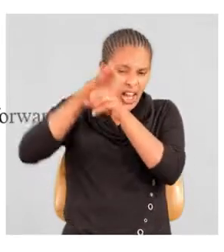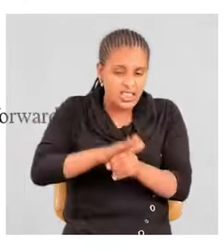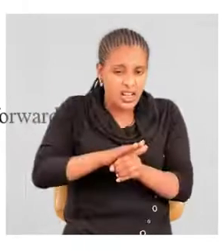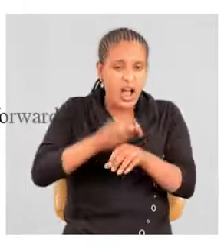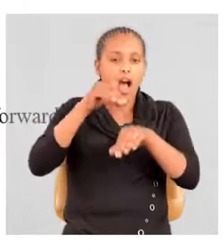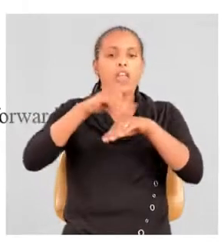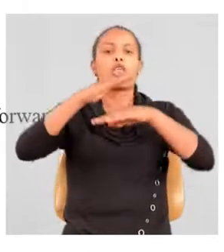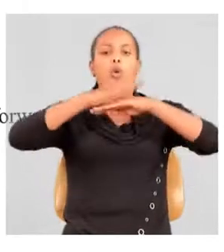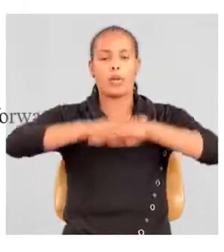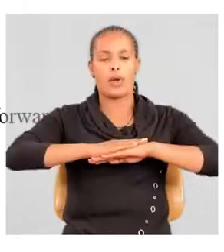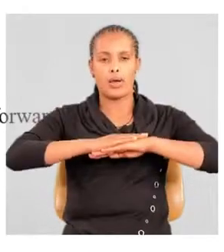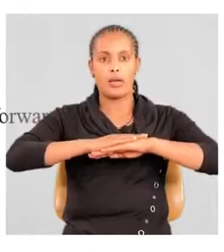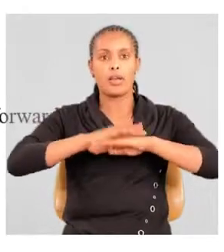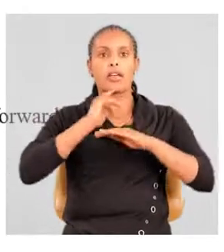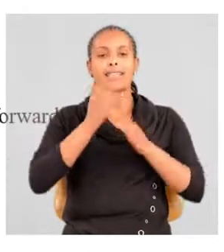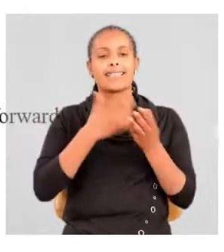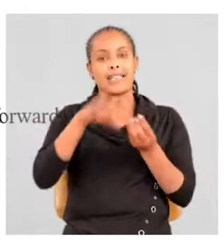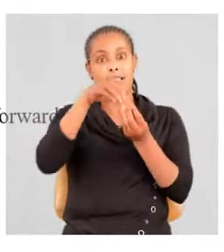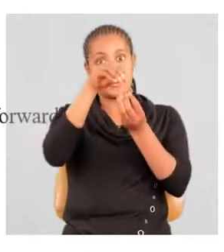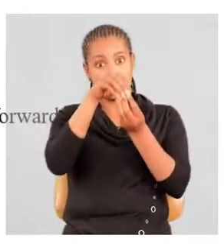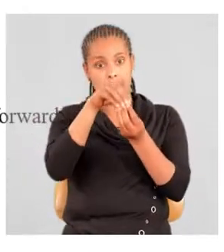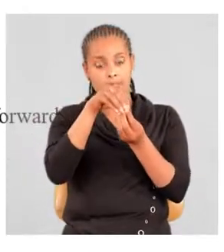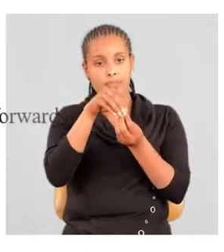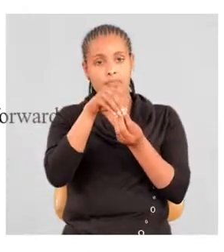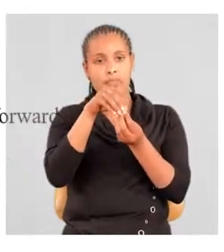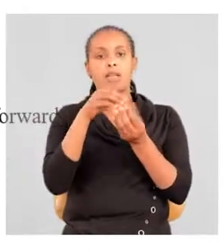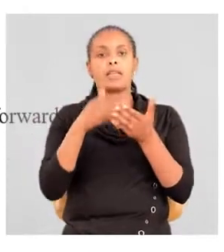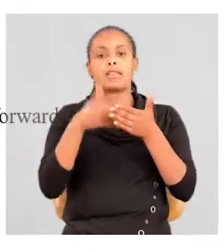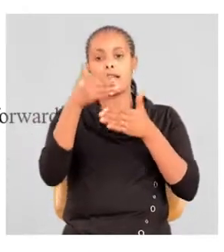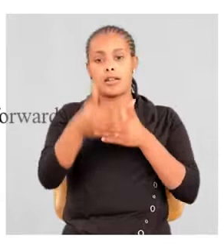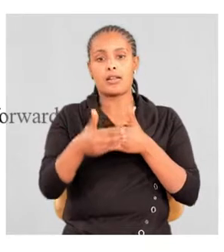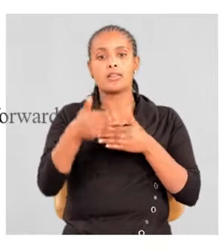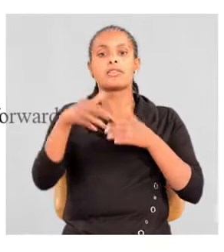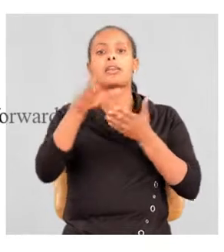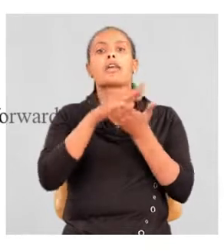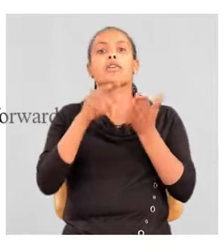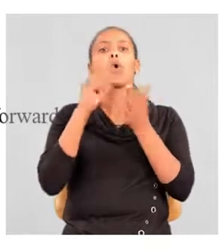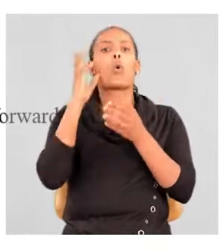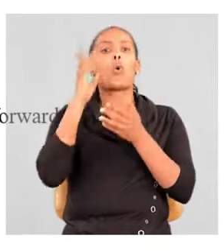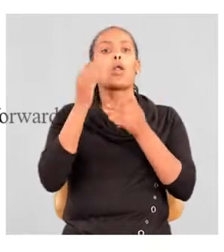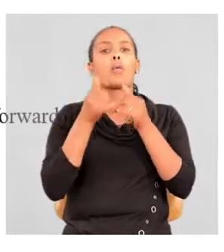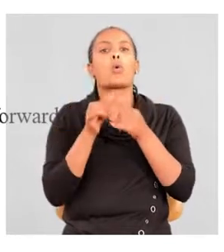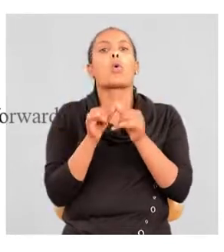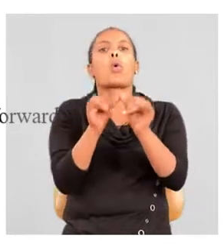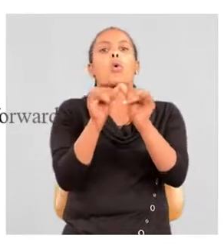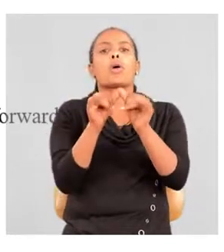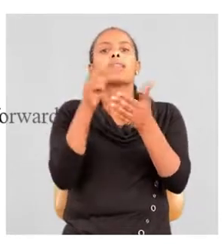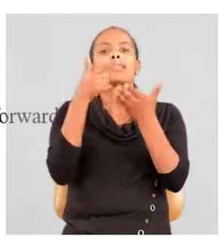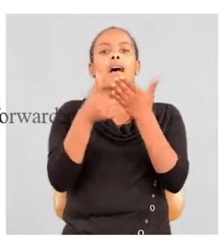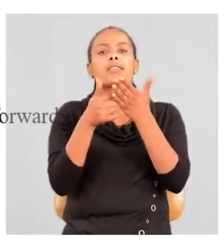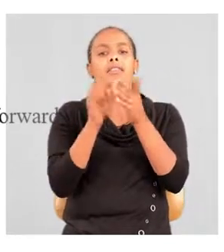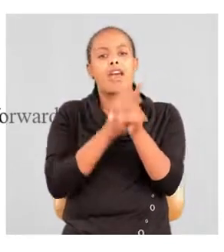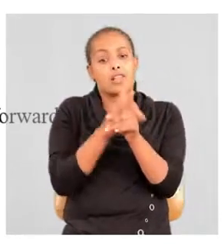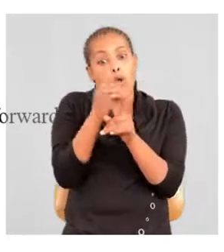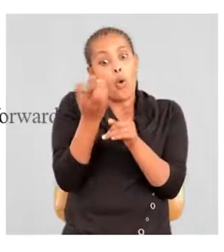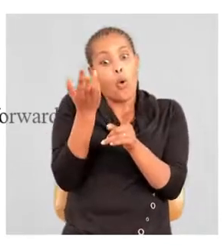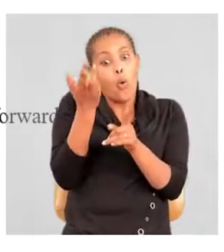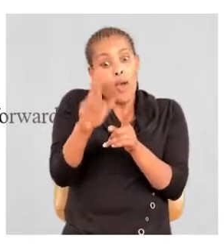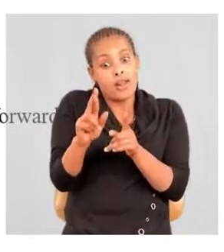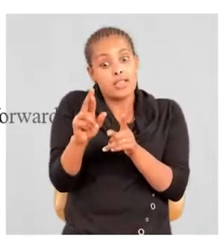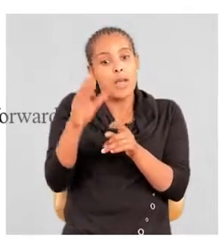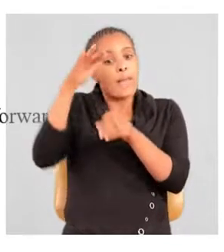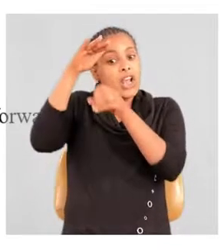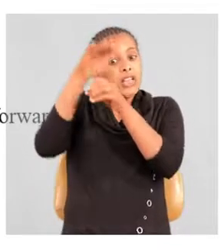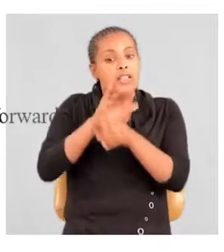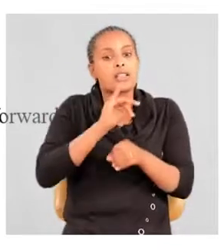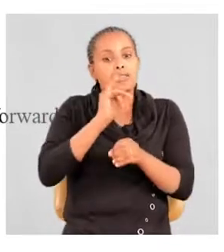at equilibrium is increased, then the reaction will proceed in that direction where the pressure